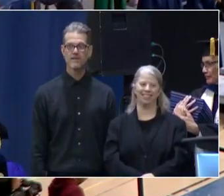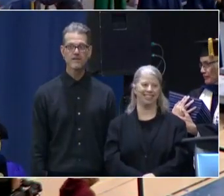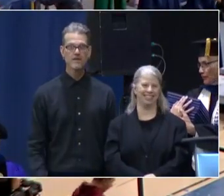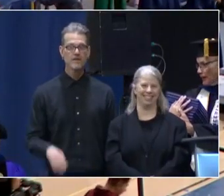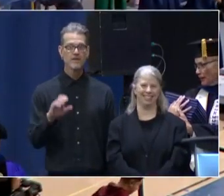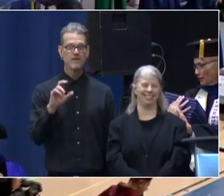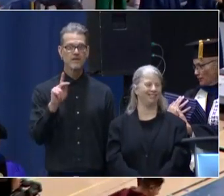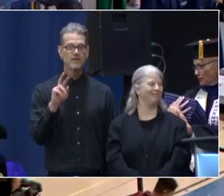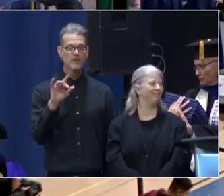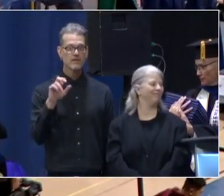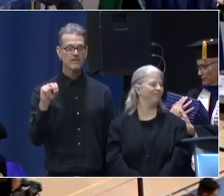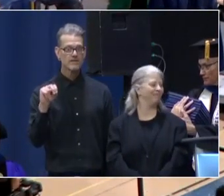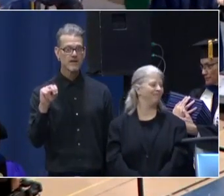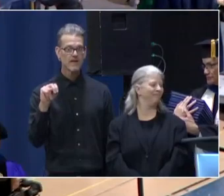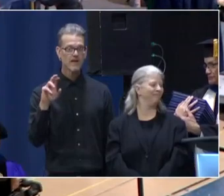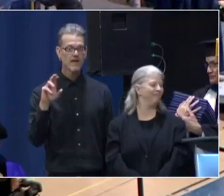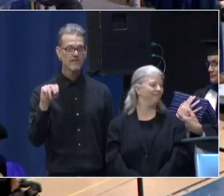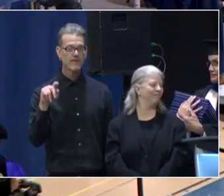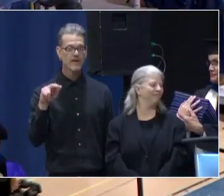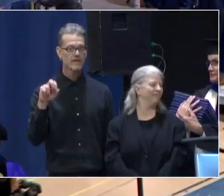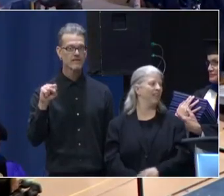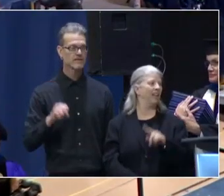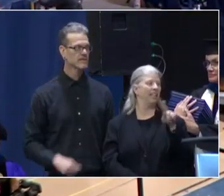Christian Benavides. Zachary Bankson.